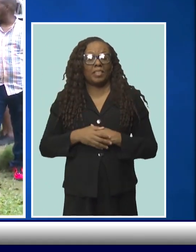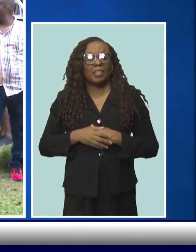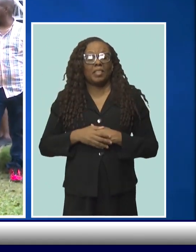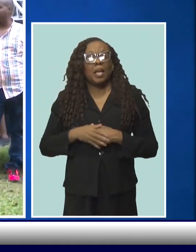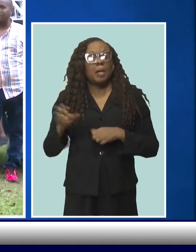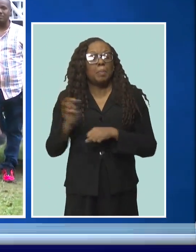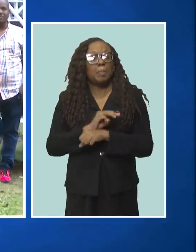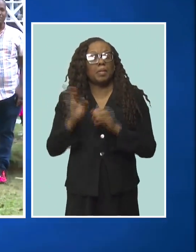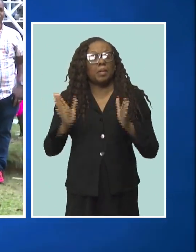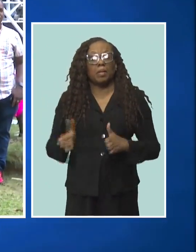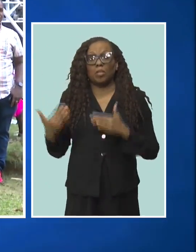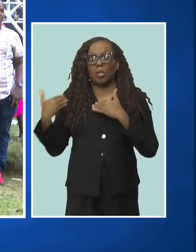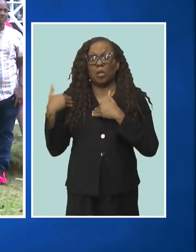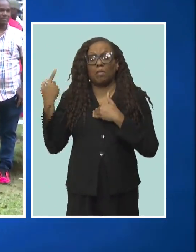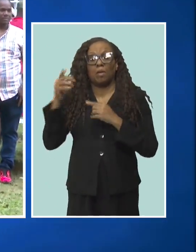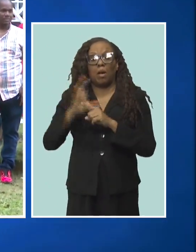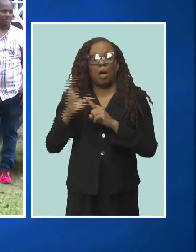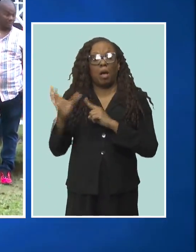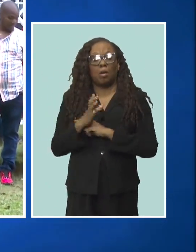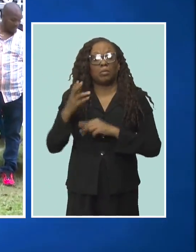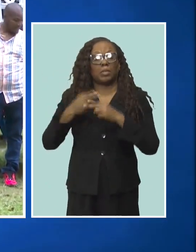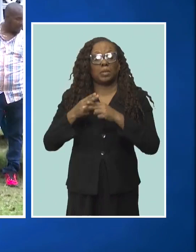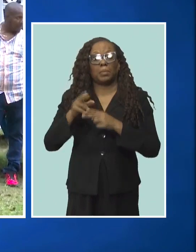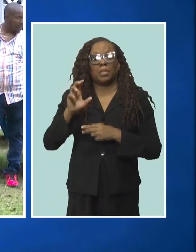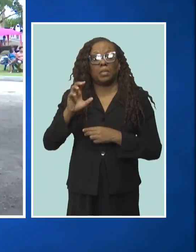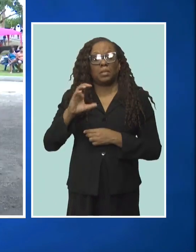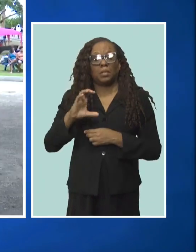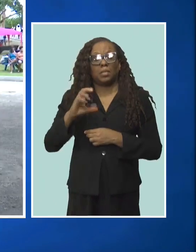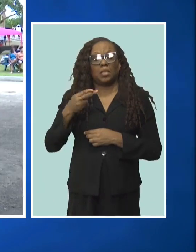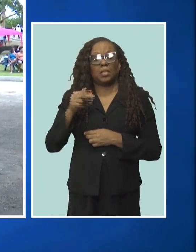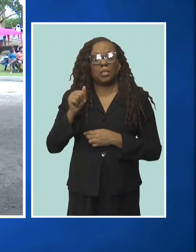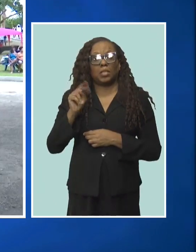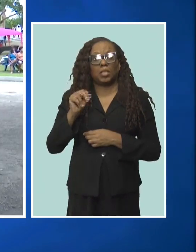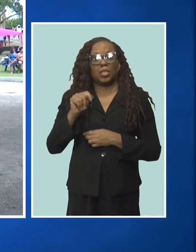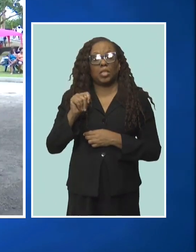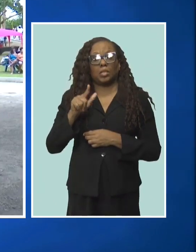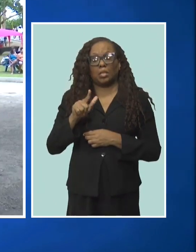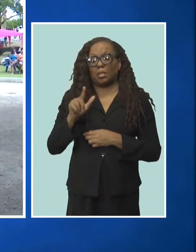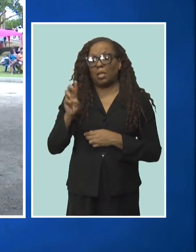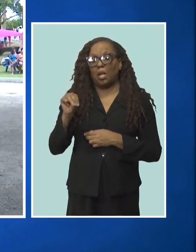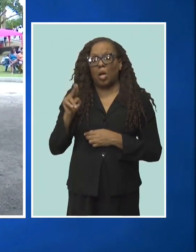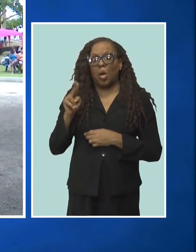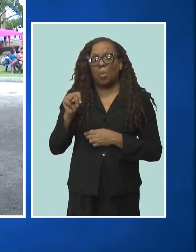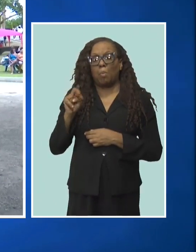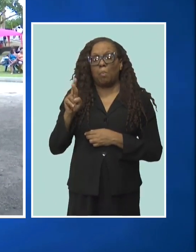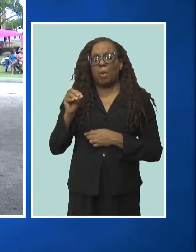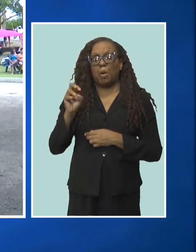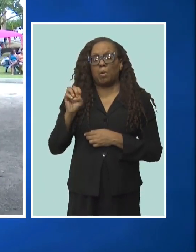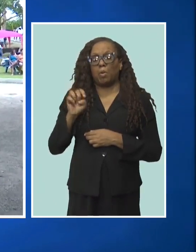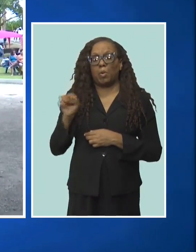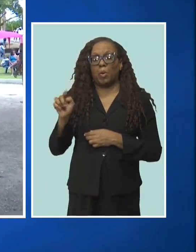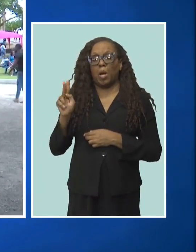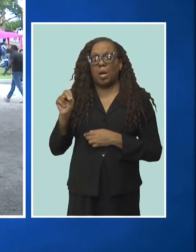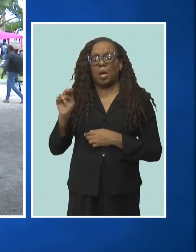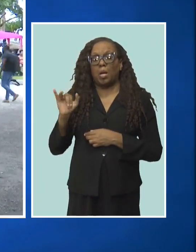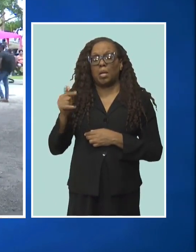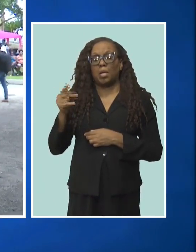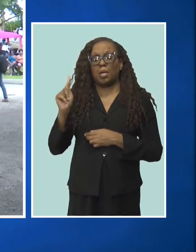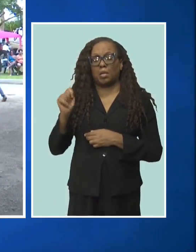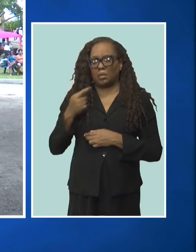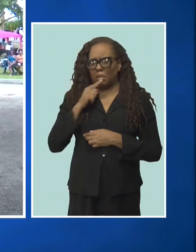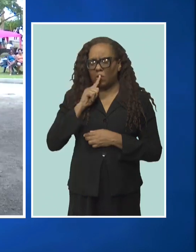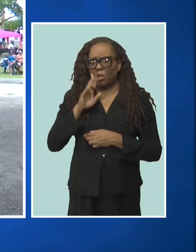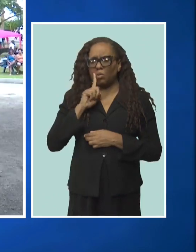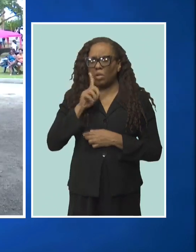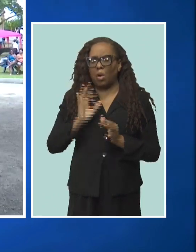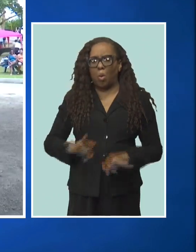office with responsibility for culture, Chantal Morrow-Knight, says this contribution from corporate Barbados will play a major role in the